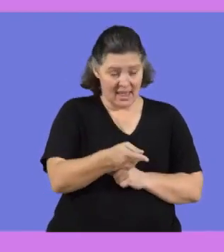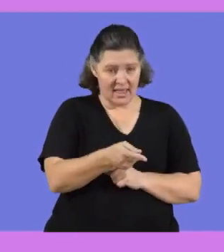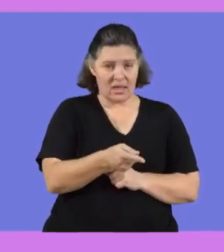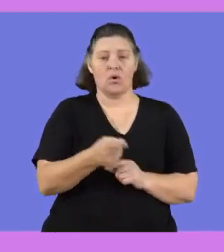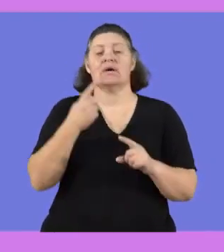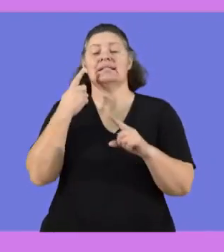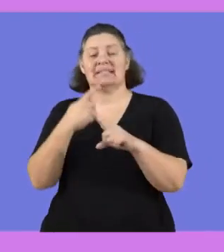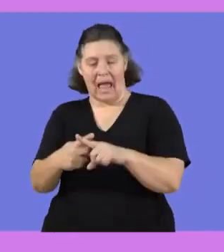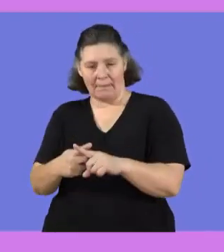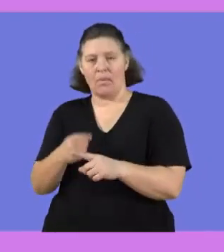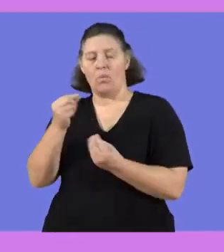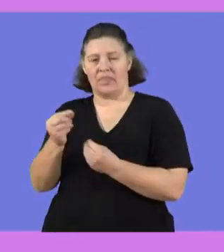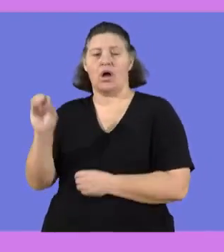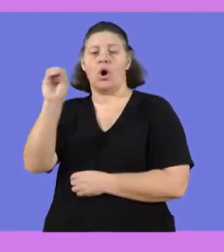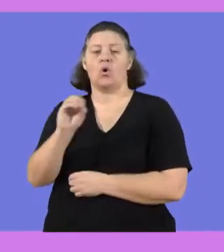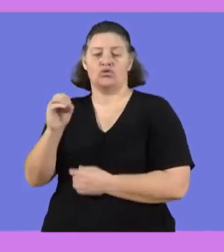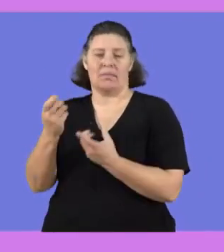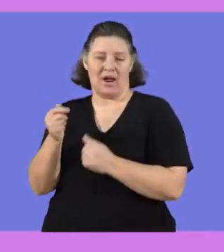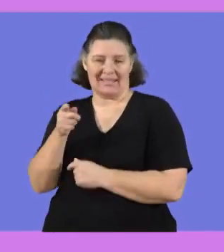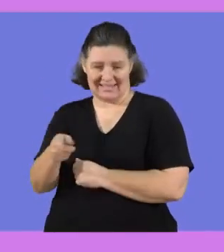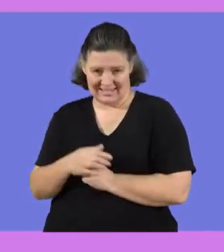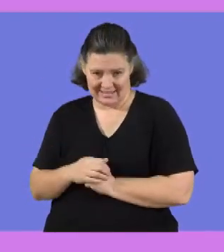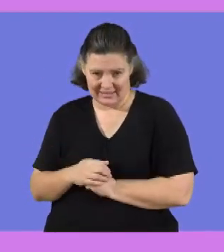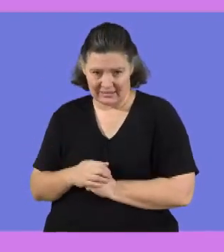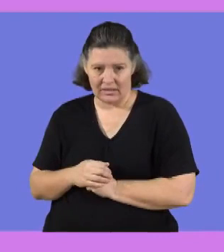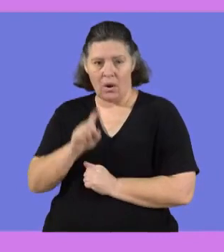expressing it as a fraction, we multiplied it by